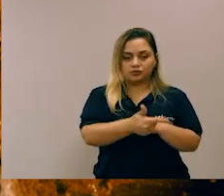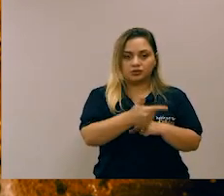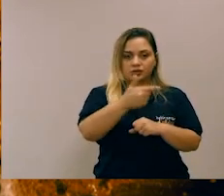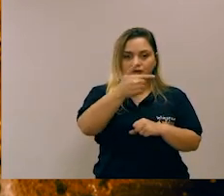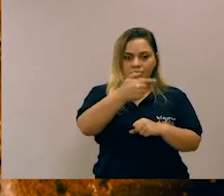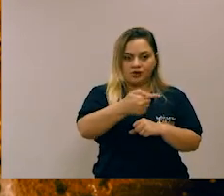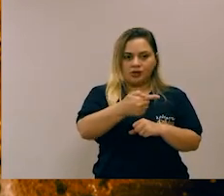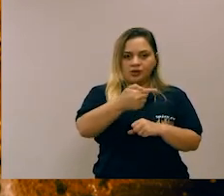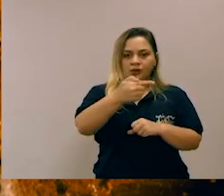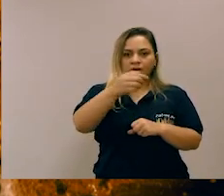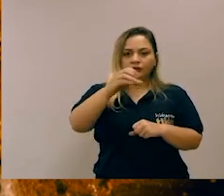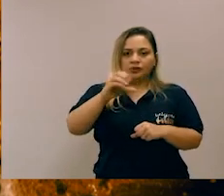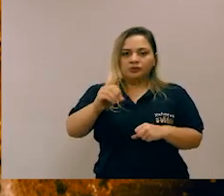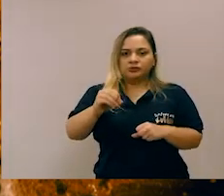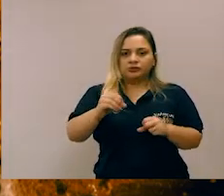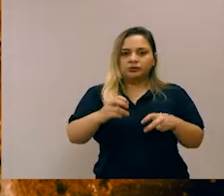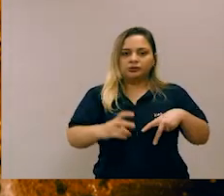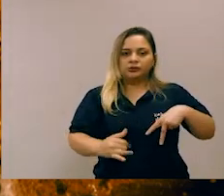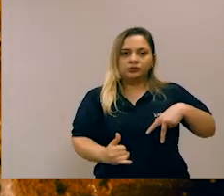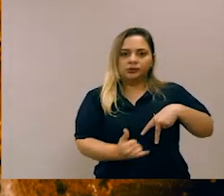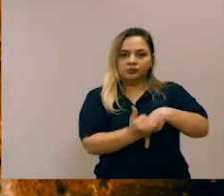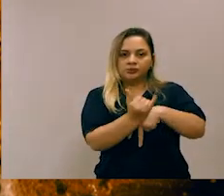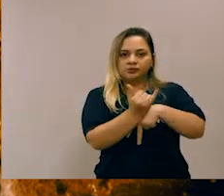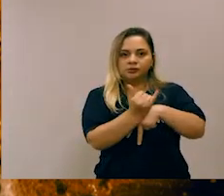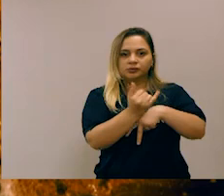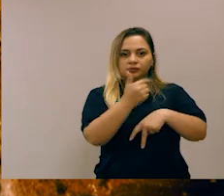of 270